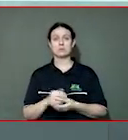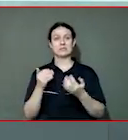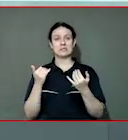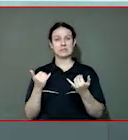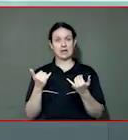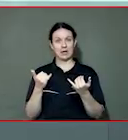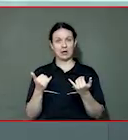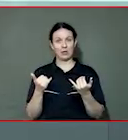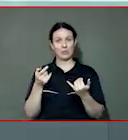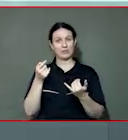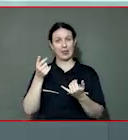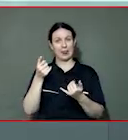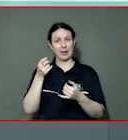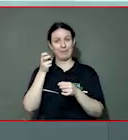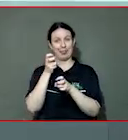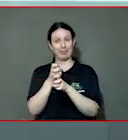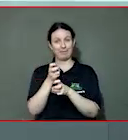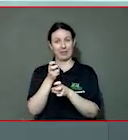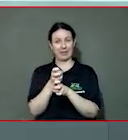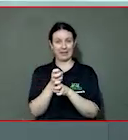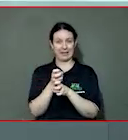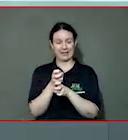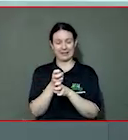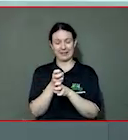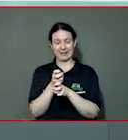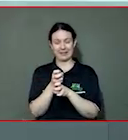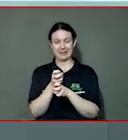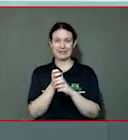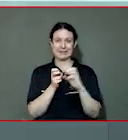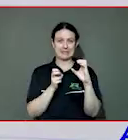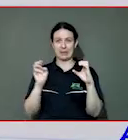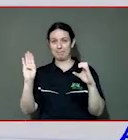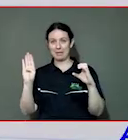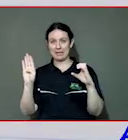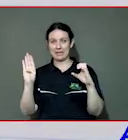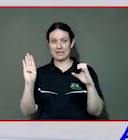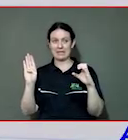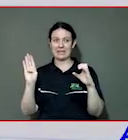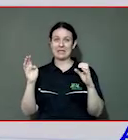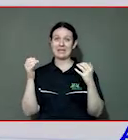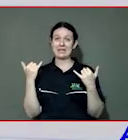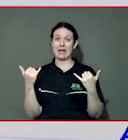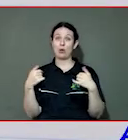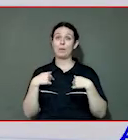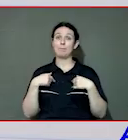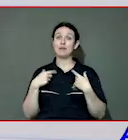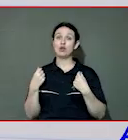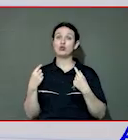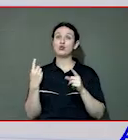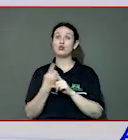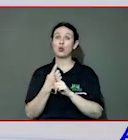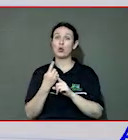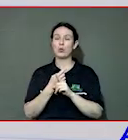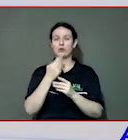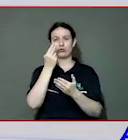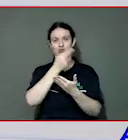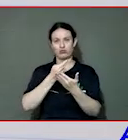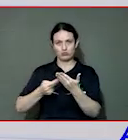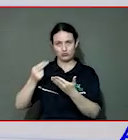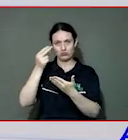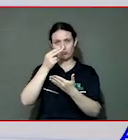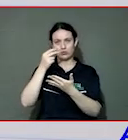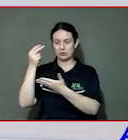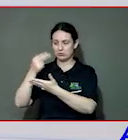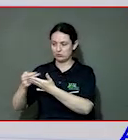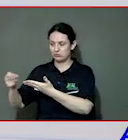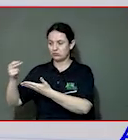very difficult for me to know what's going on there. I can't work with that. I like to draw it in structural formula